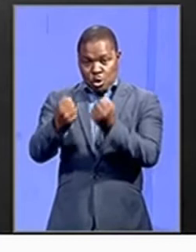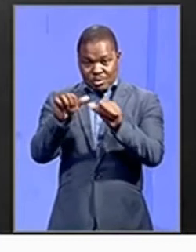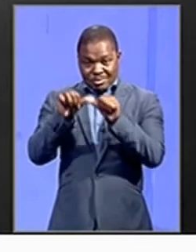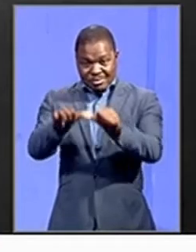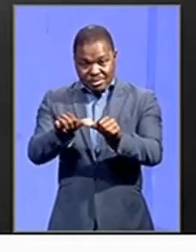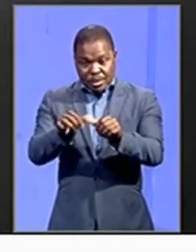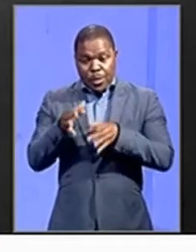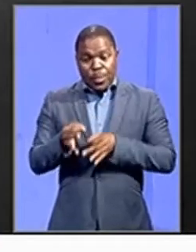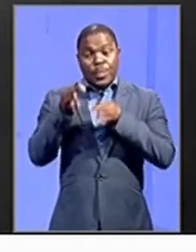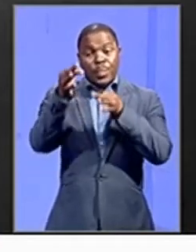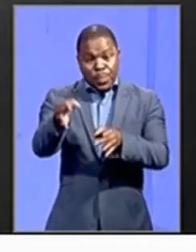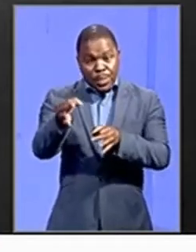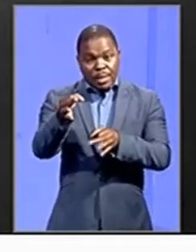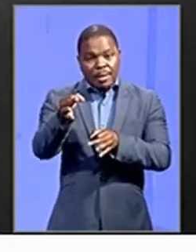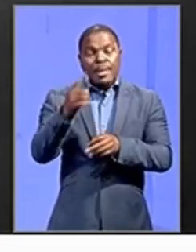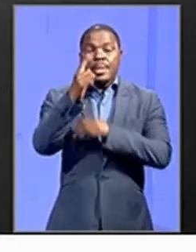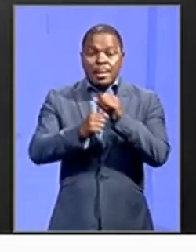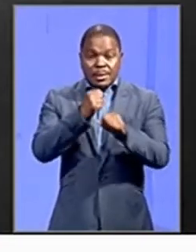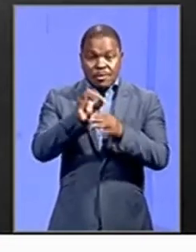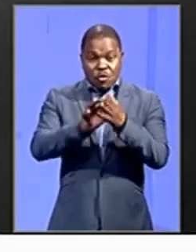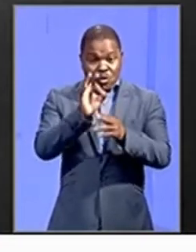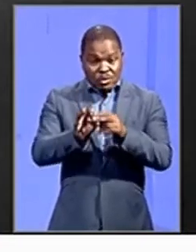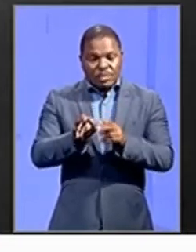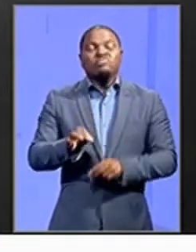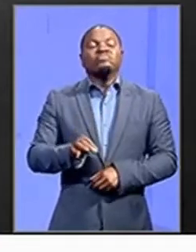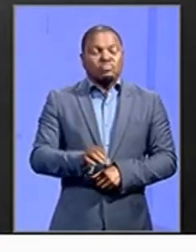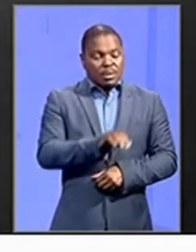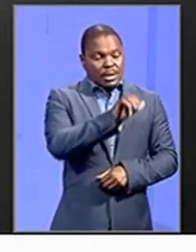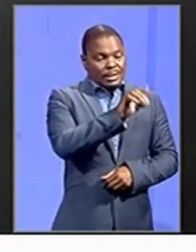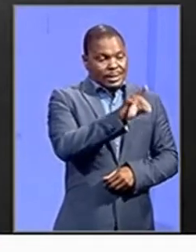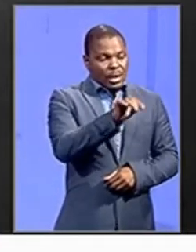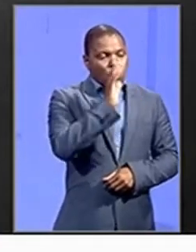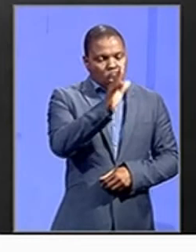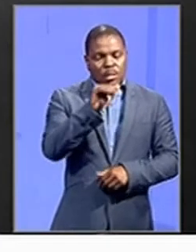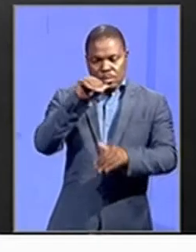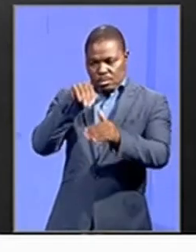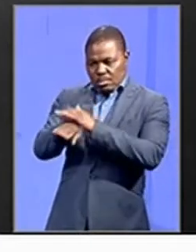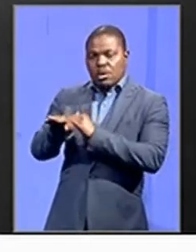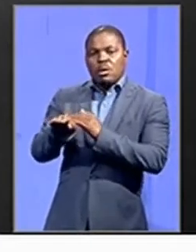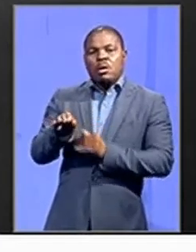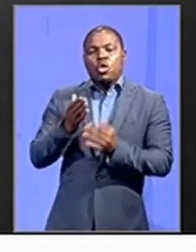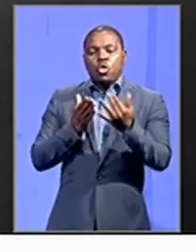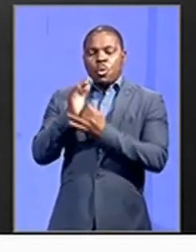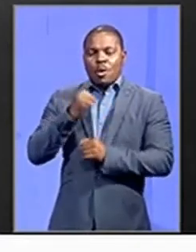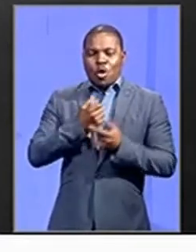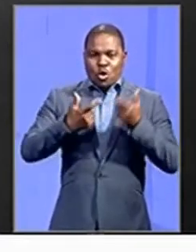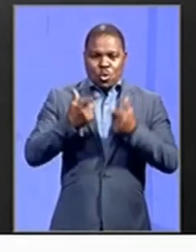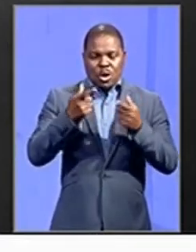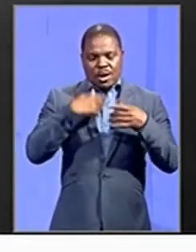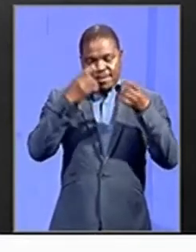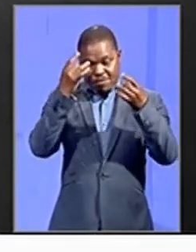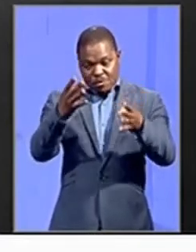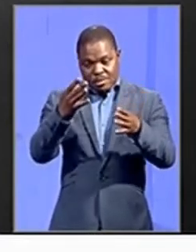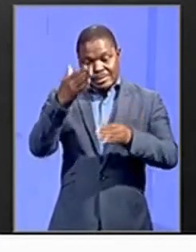local government elections postponed to February next year, the DA will ask to be joined as a party to the application. Through our lawyers, we have given the IEC a deadline